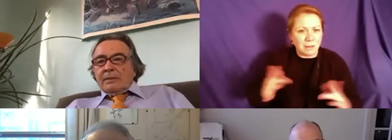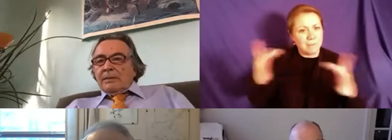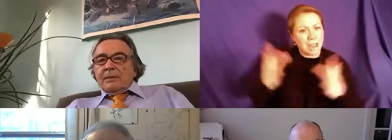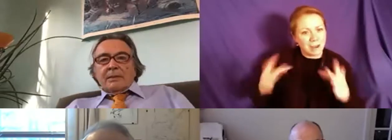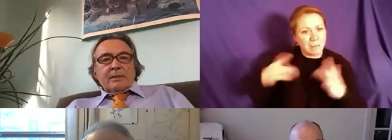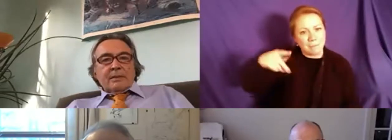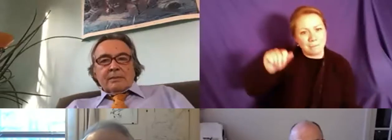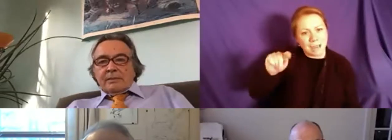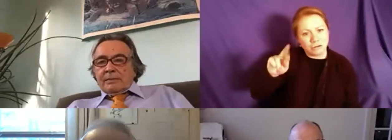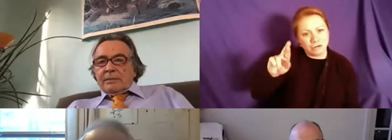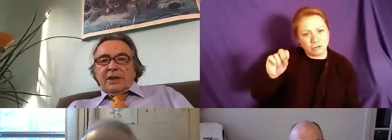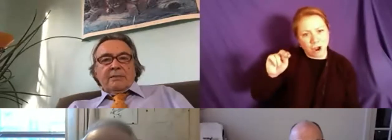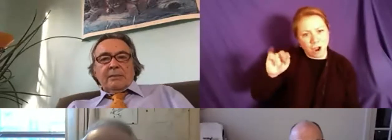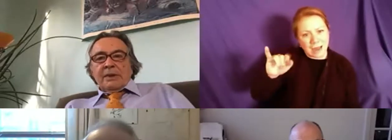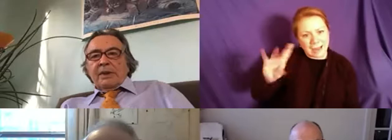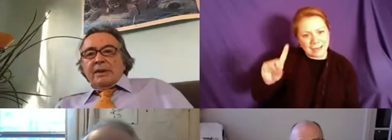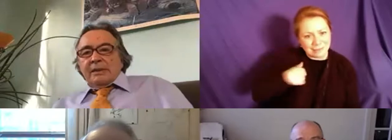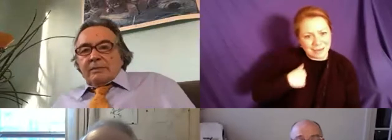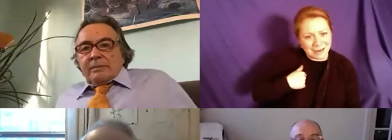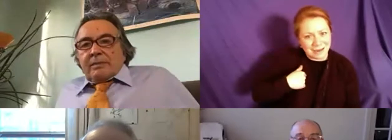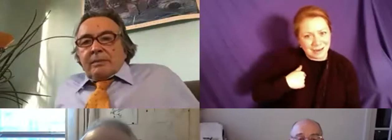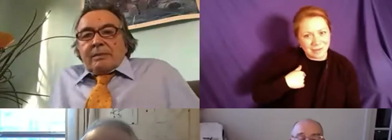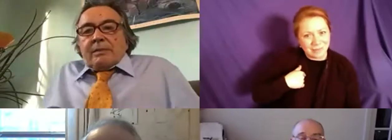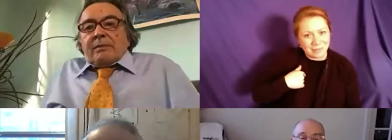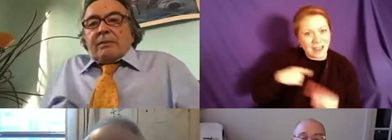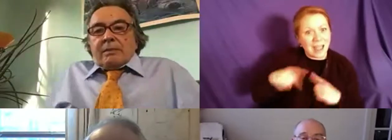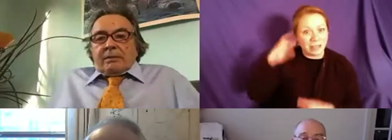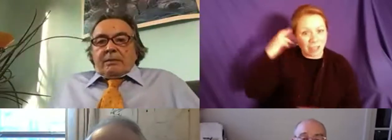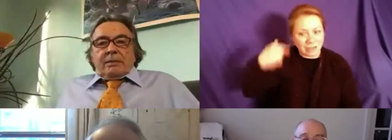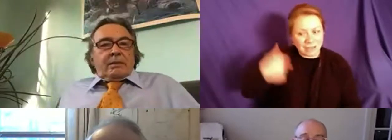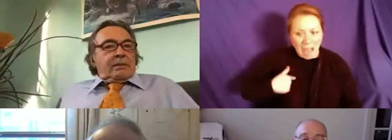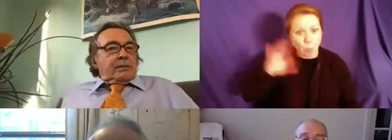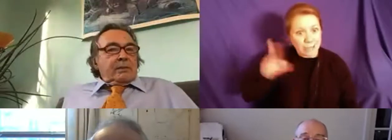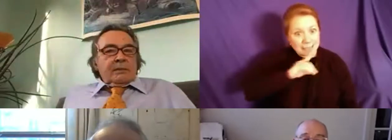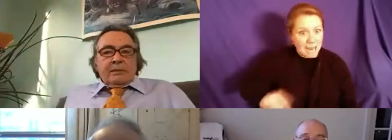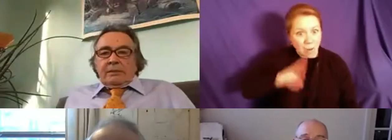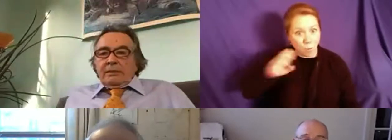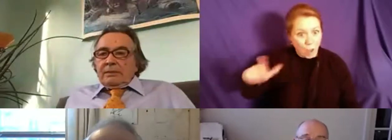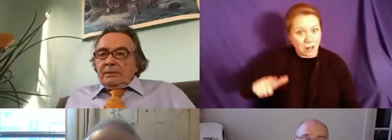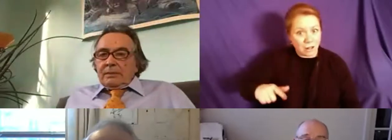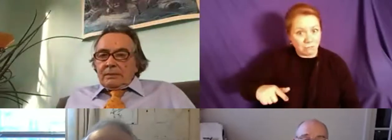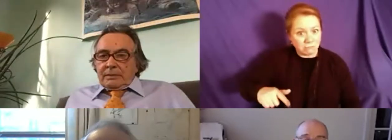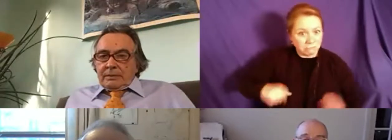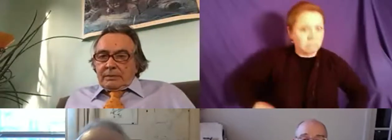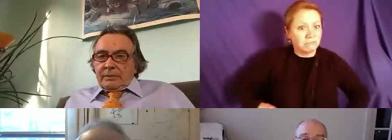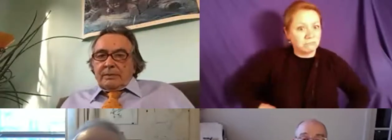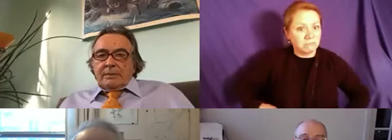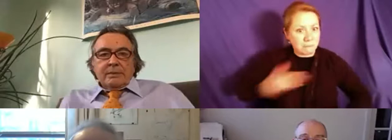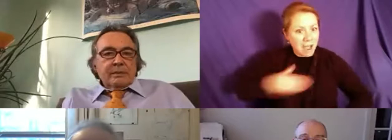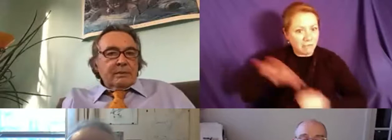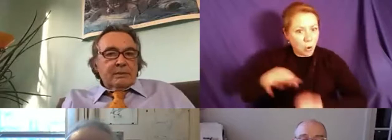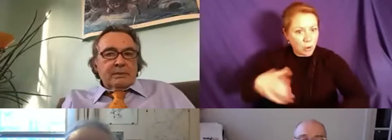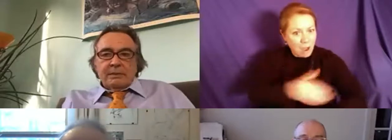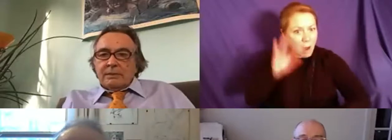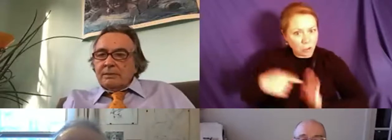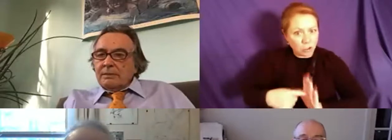patronized me. And it wasn't until they realized that I was damn well going to exert the power of that one vote that I had, that